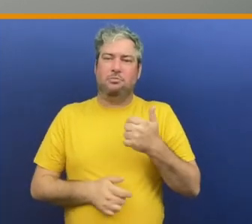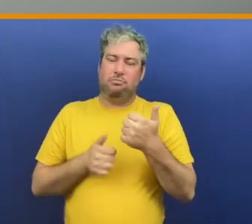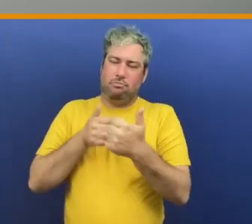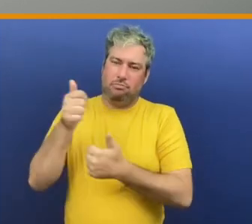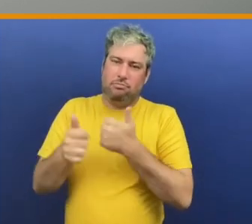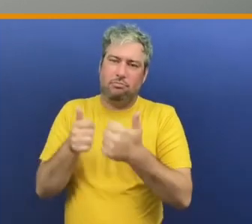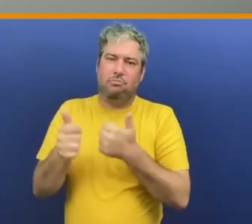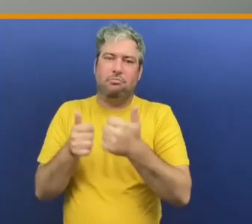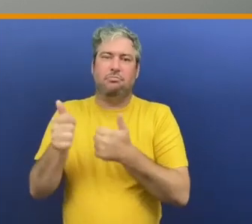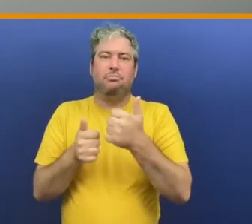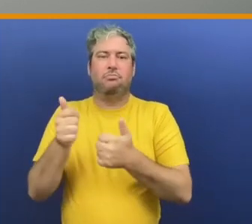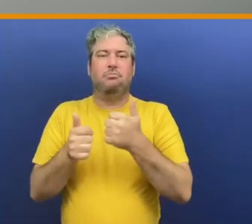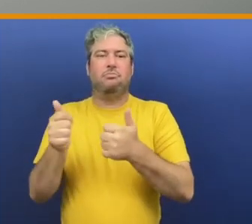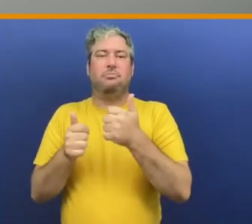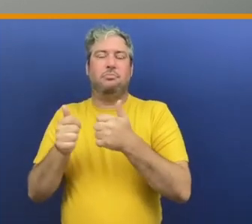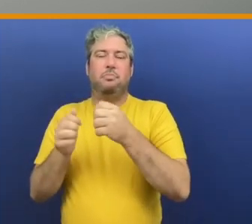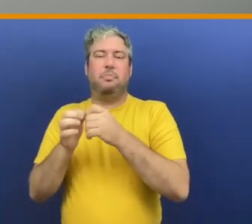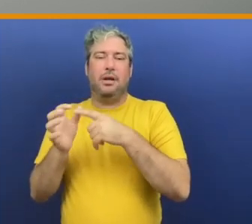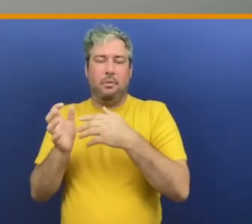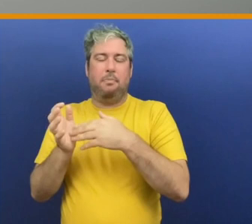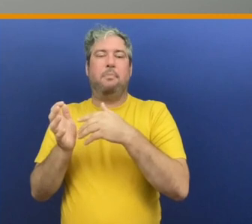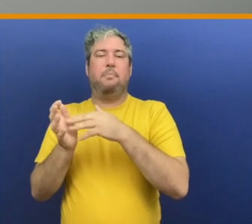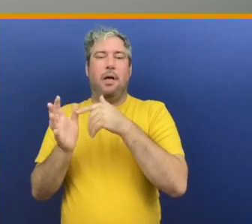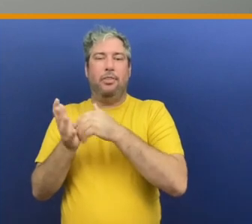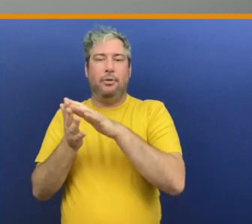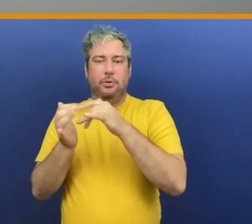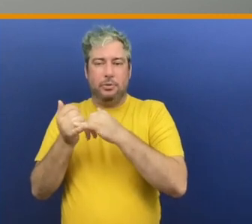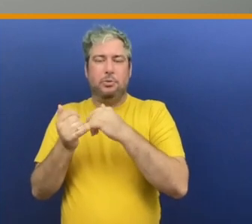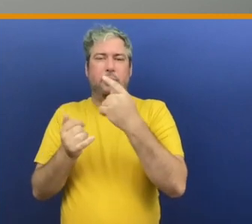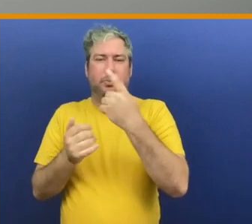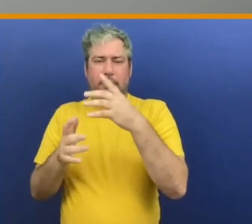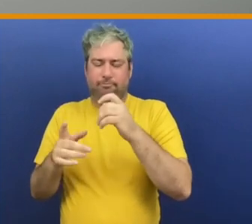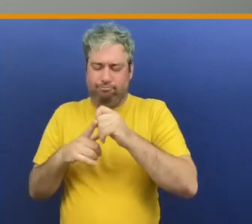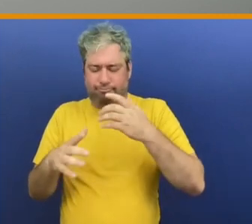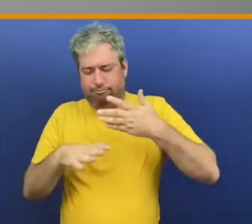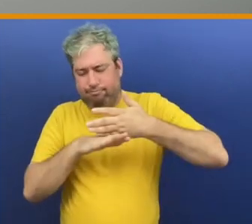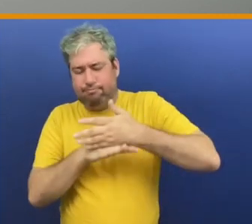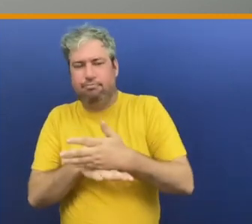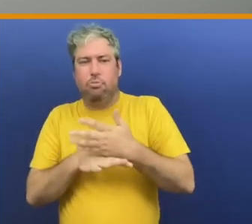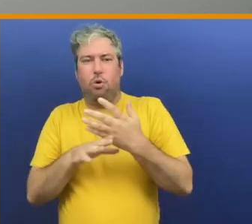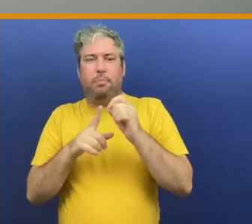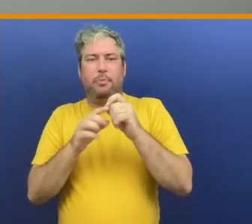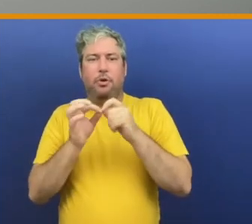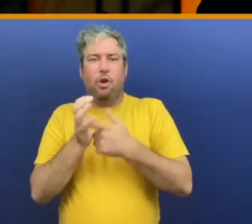birth last week of her beautiful daughter, Ada. We wish them both well.